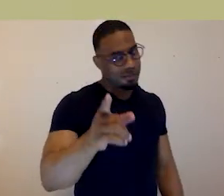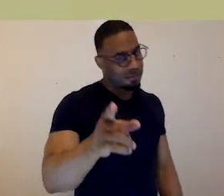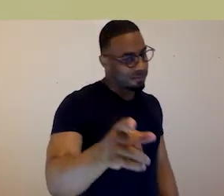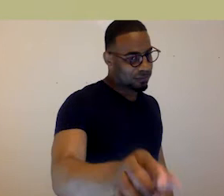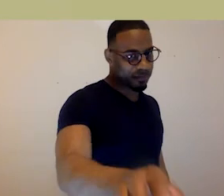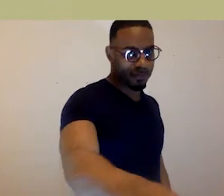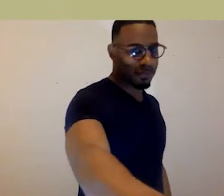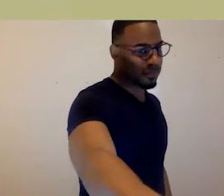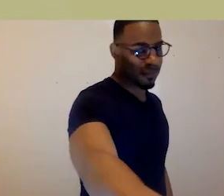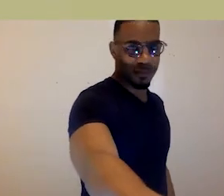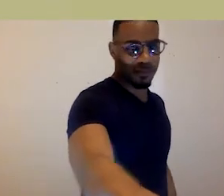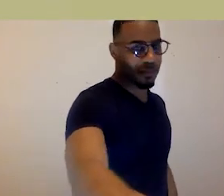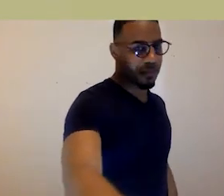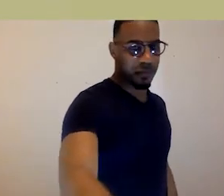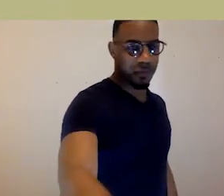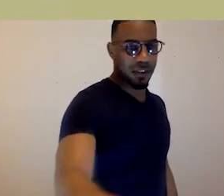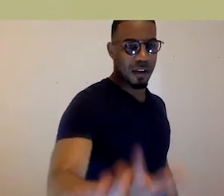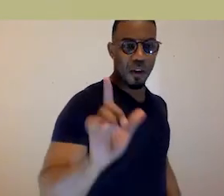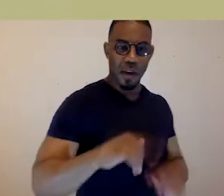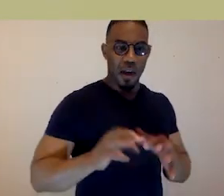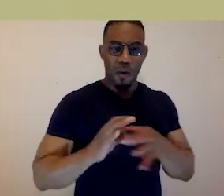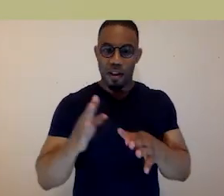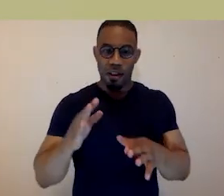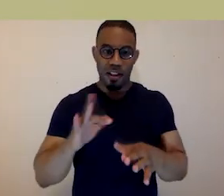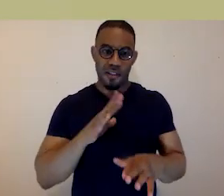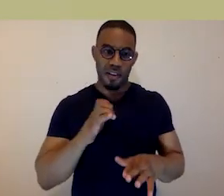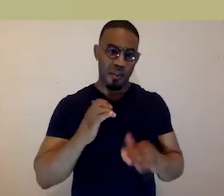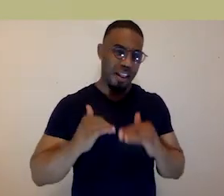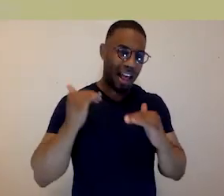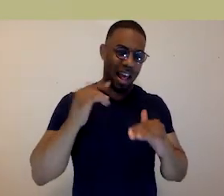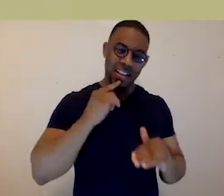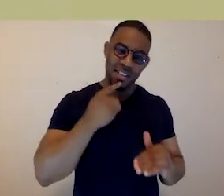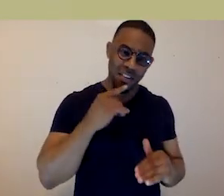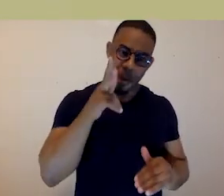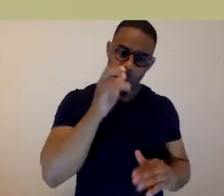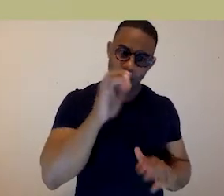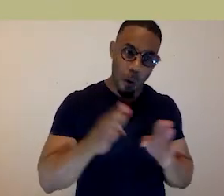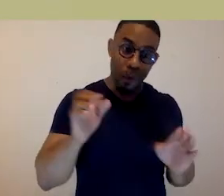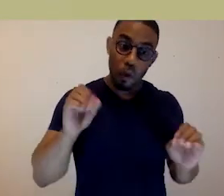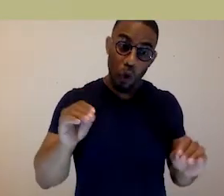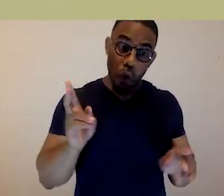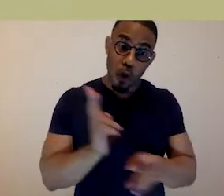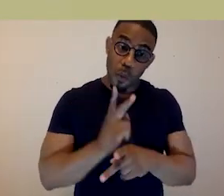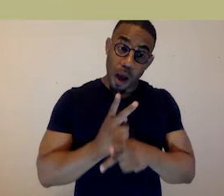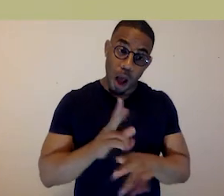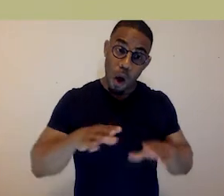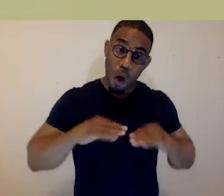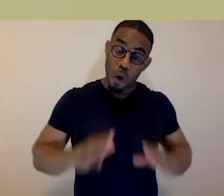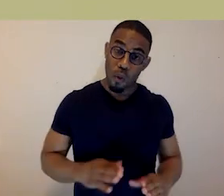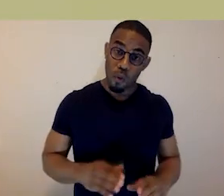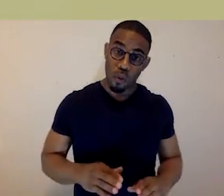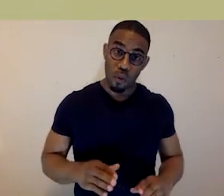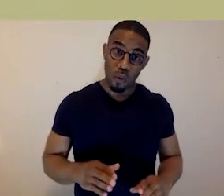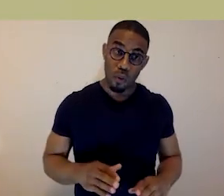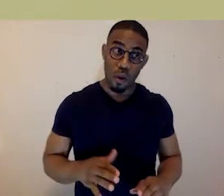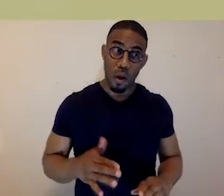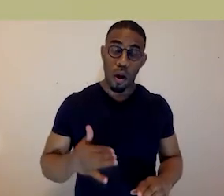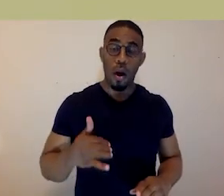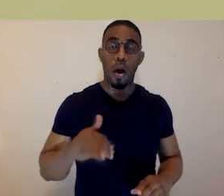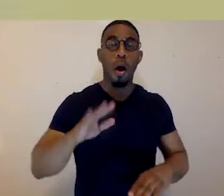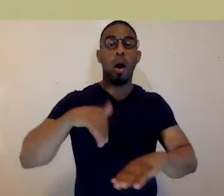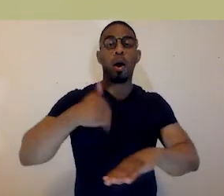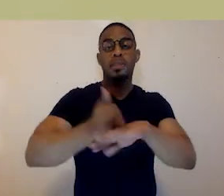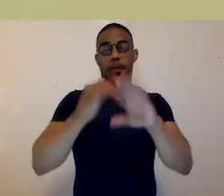you can't release the feature with the highest severity bug open. So the product owner called a